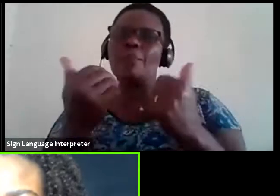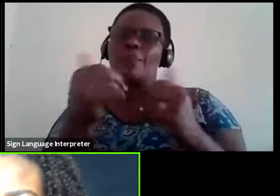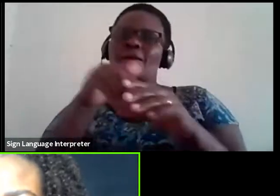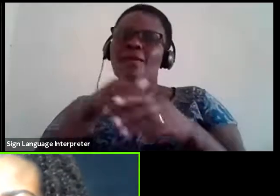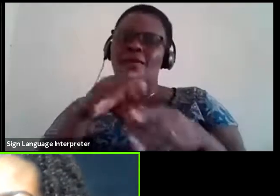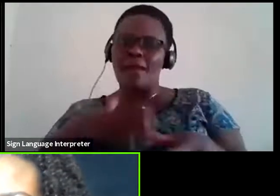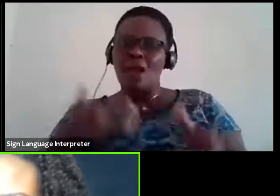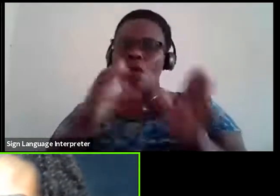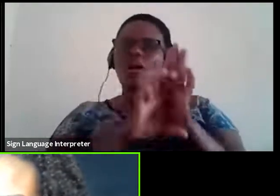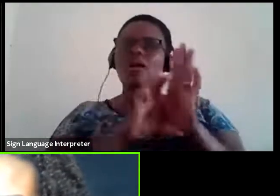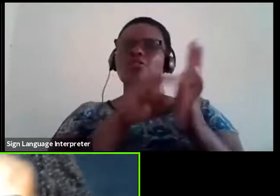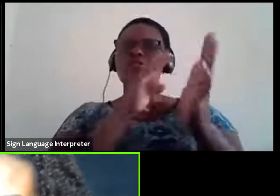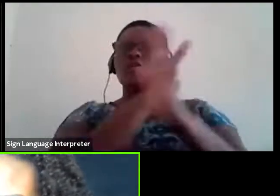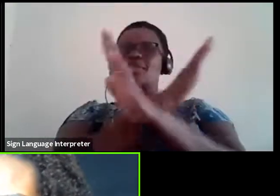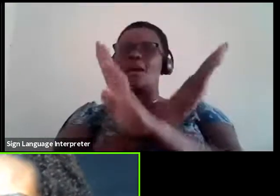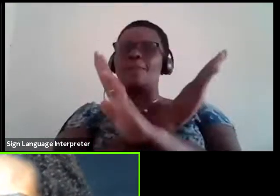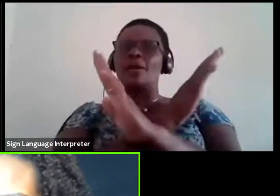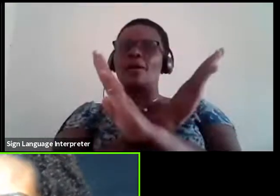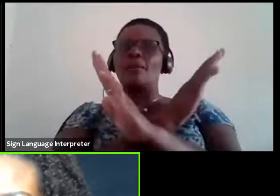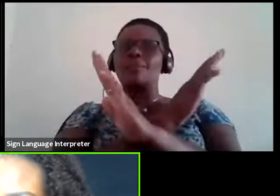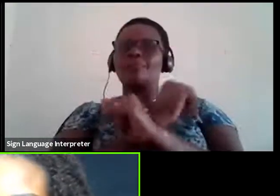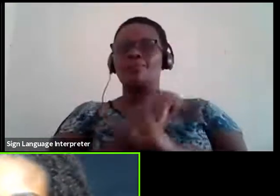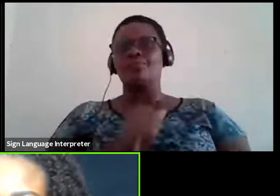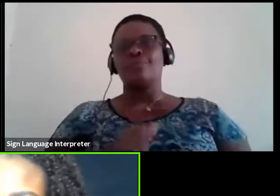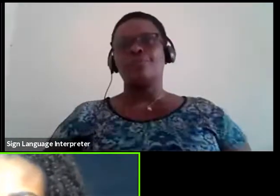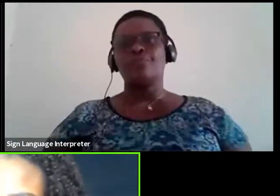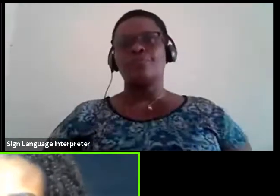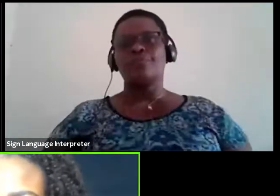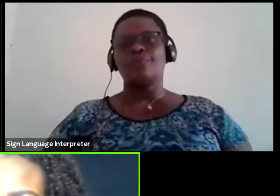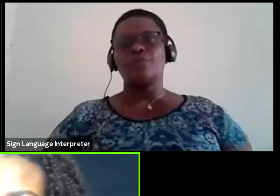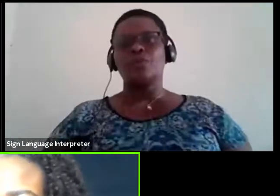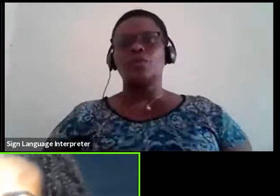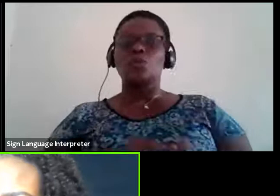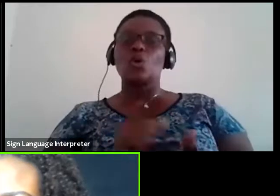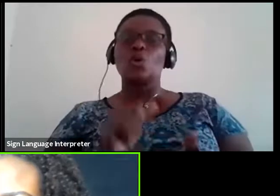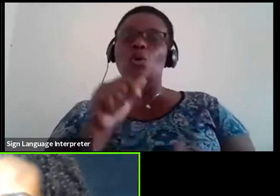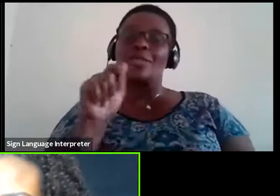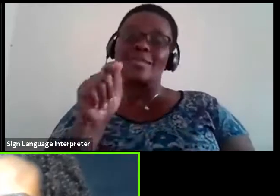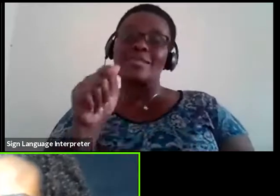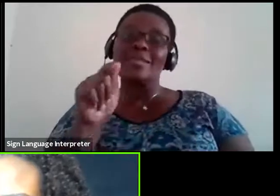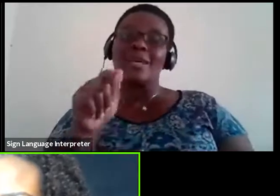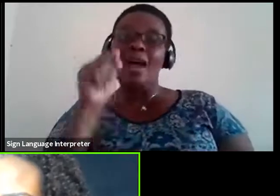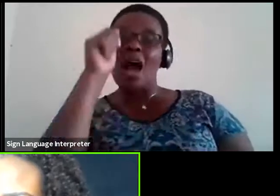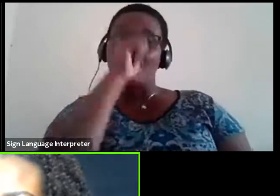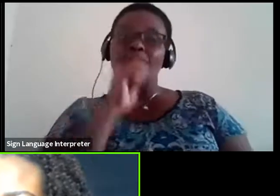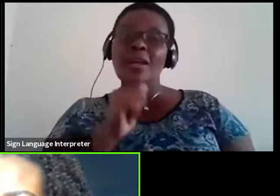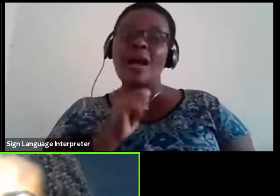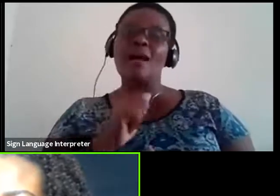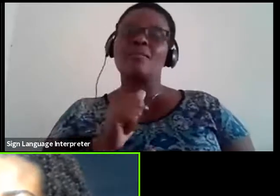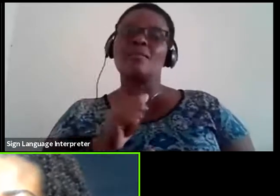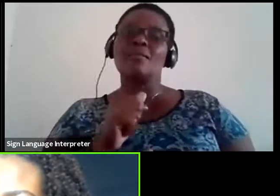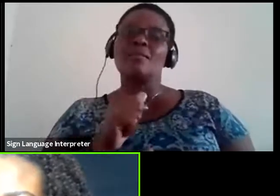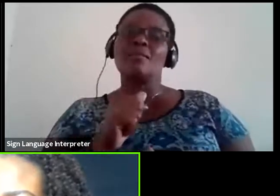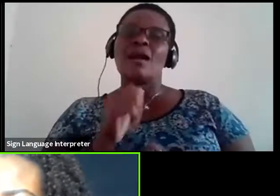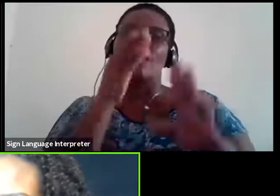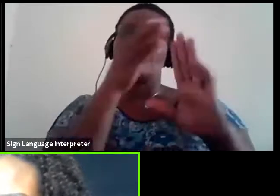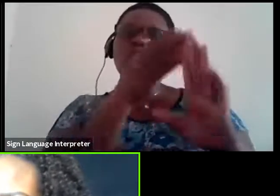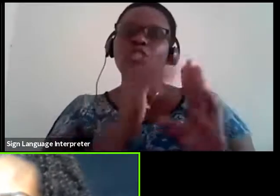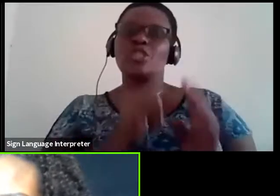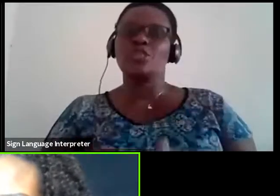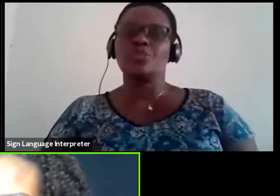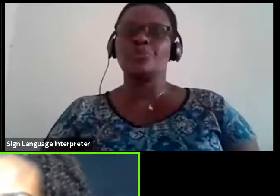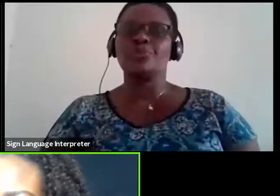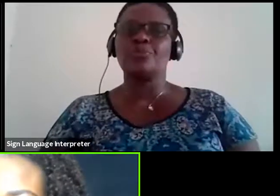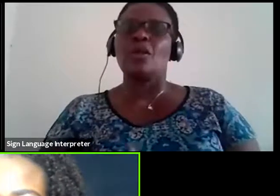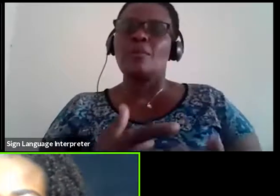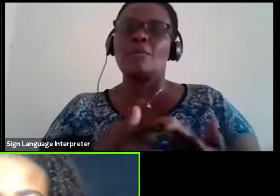really, it's a continental approach, but at the same time, we are establishing roots at the national level because we need to have people